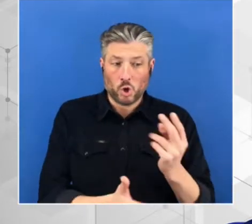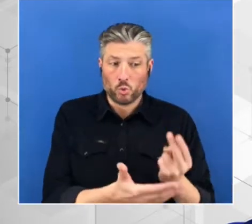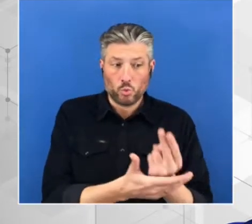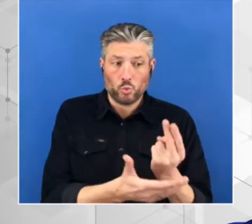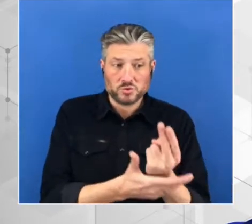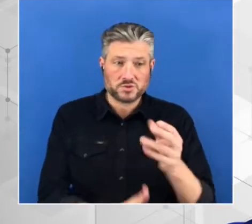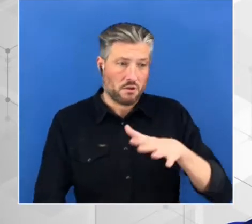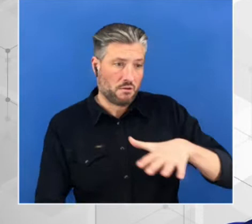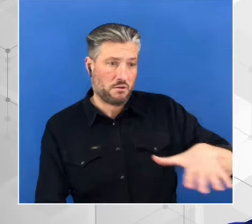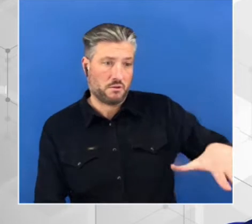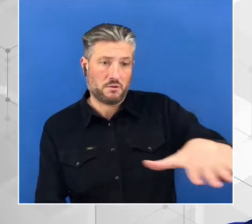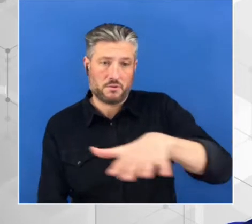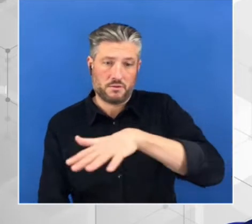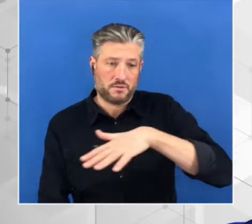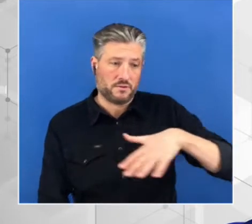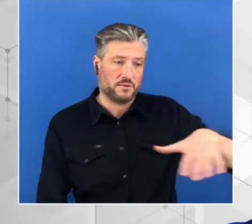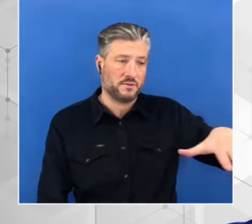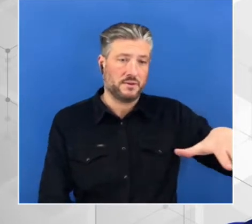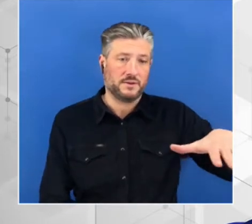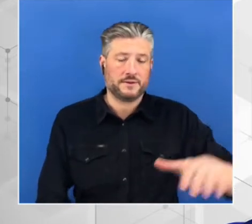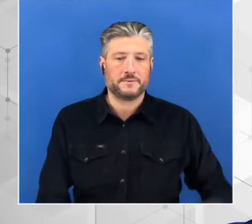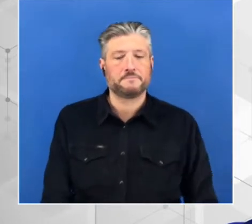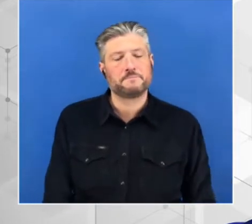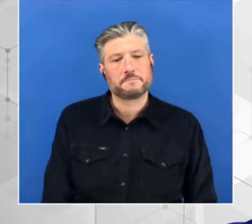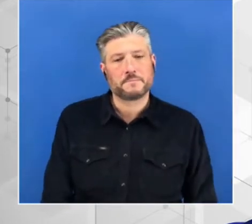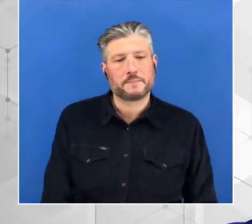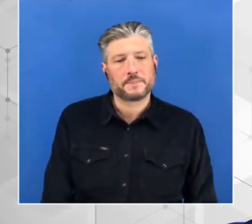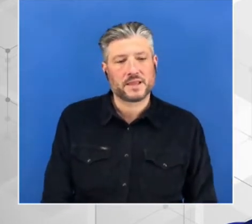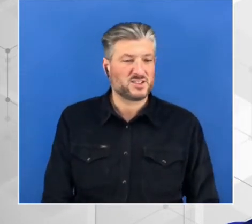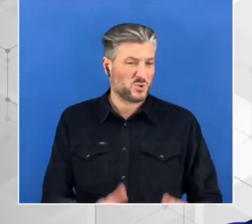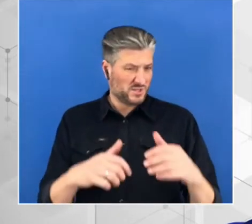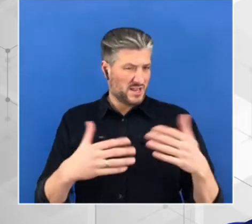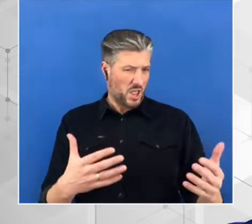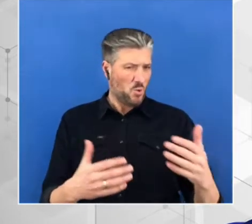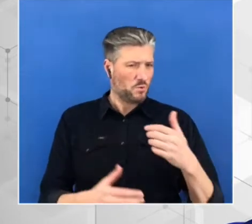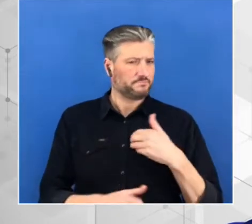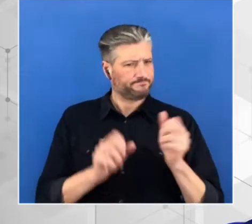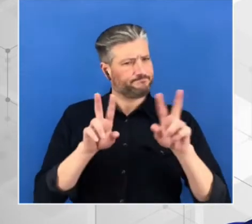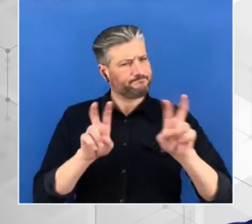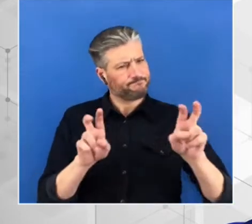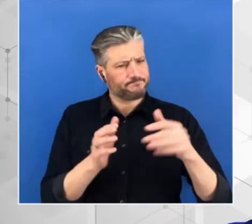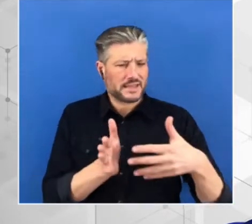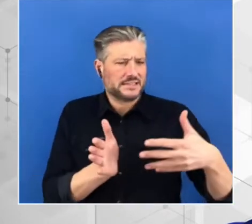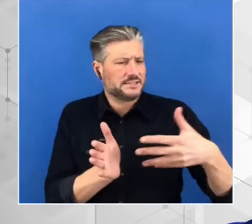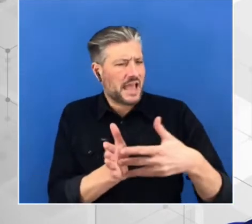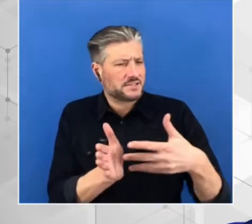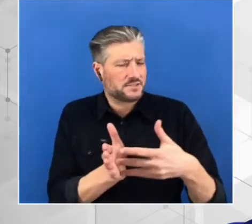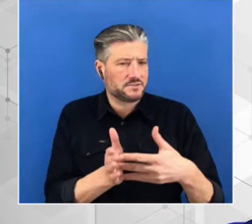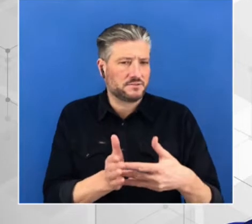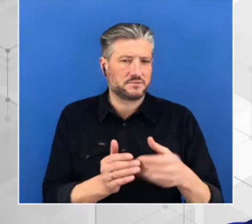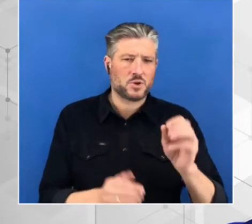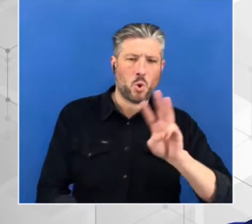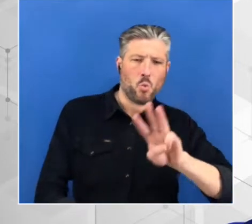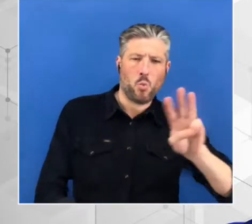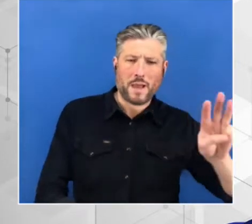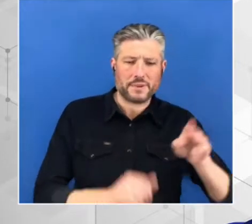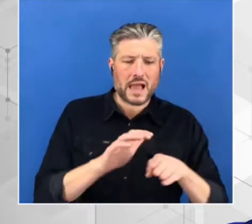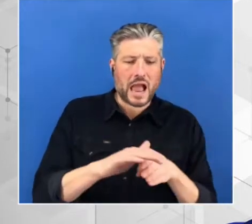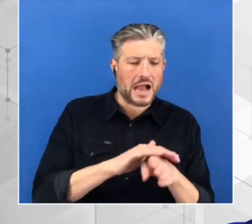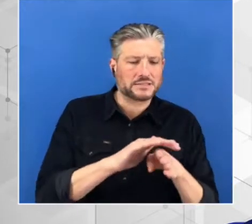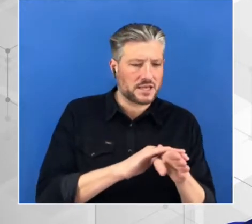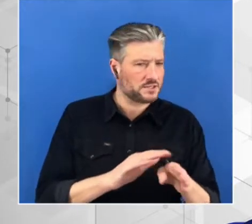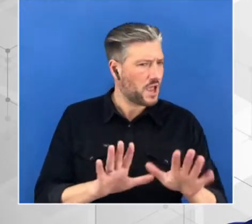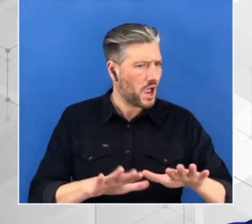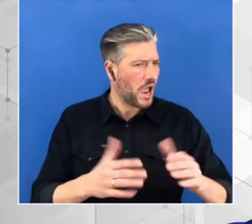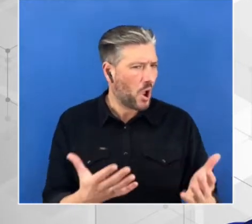So I'm talking about testing web accessibility, and what I want to do is to give you, maybe we